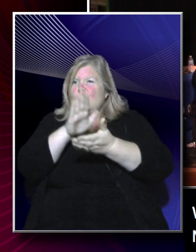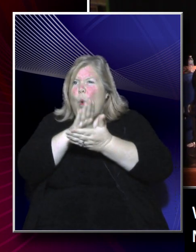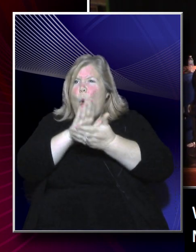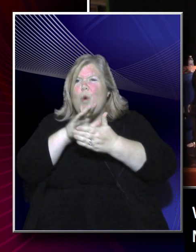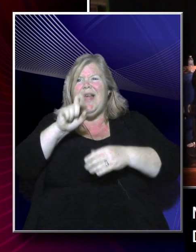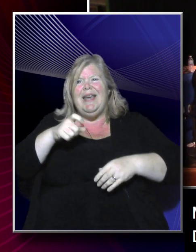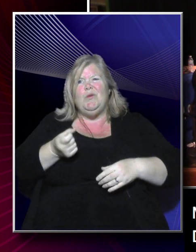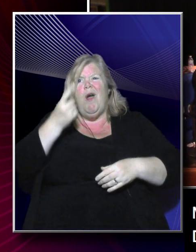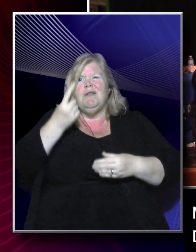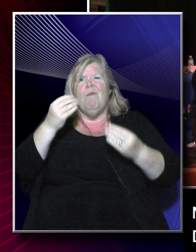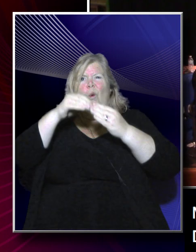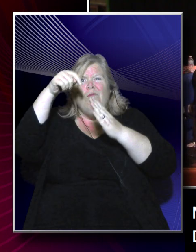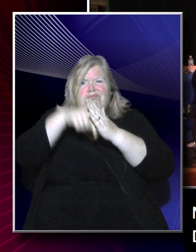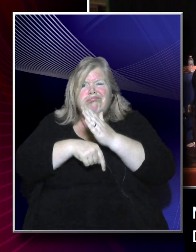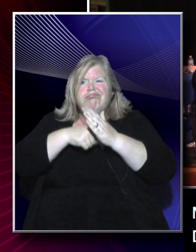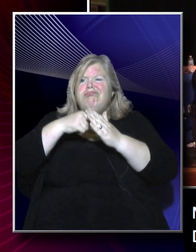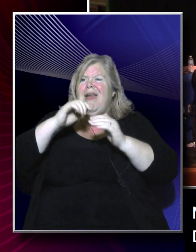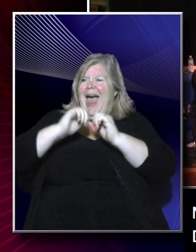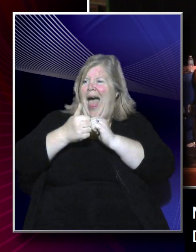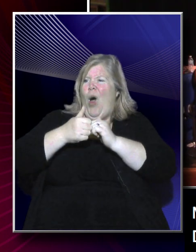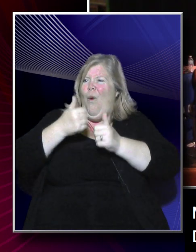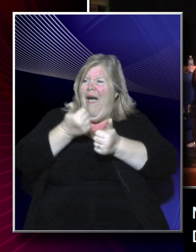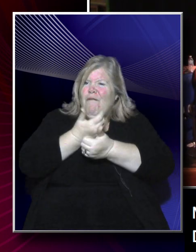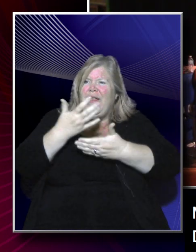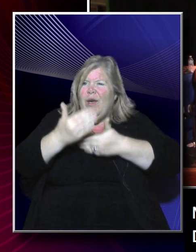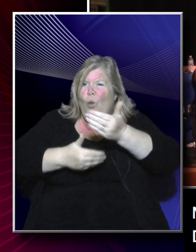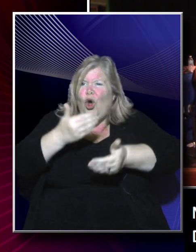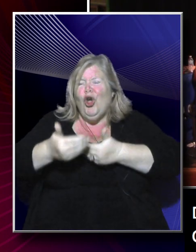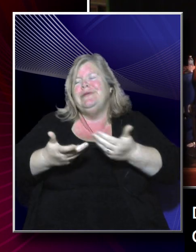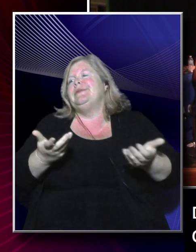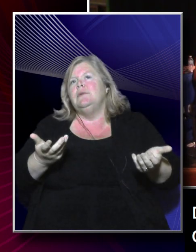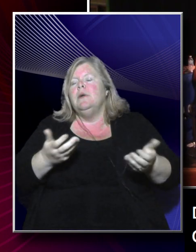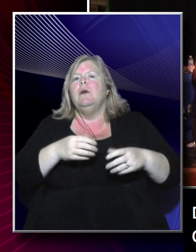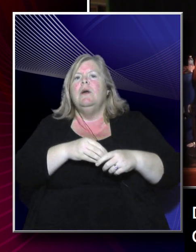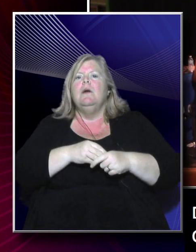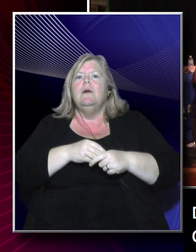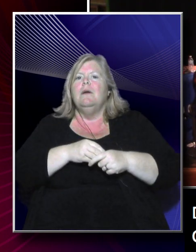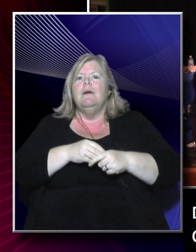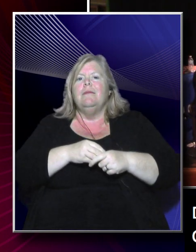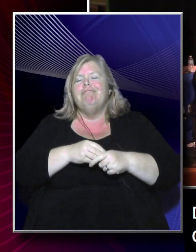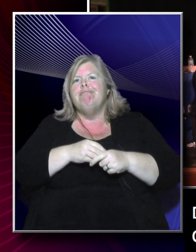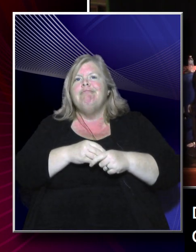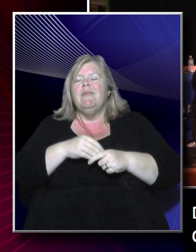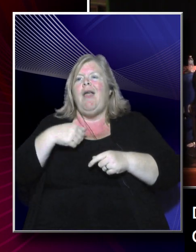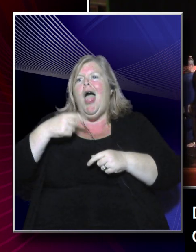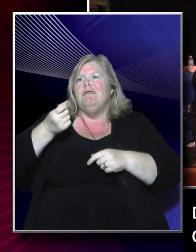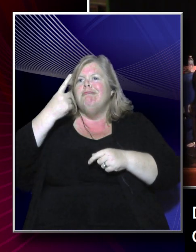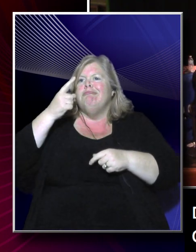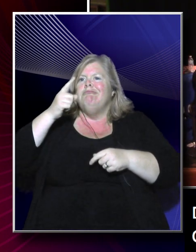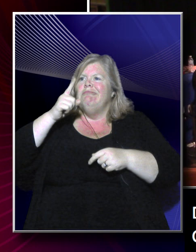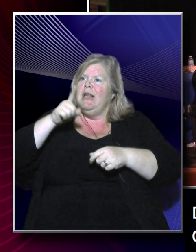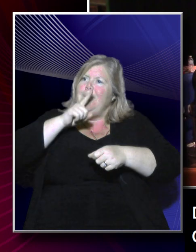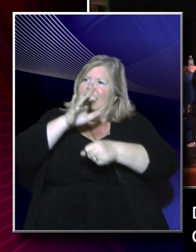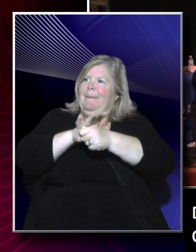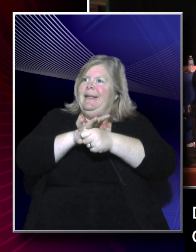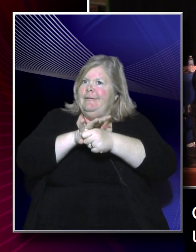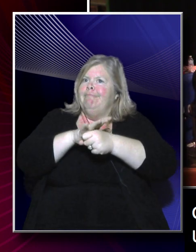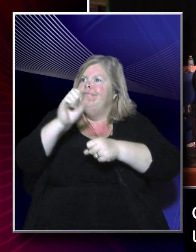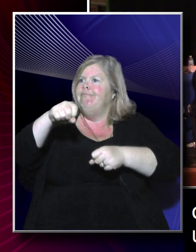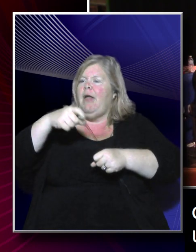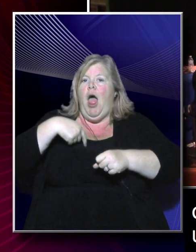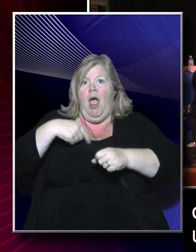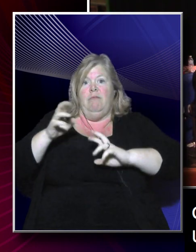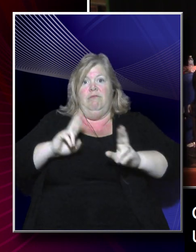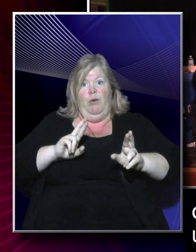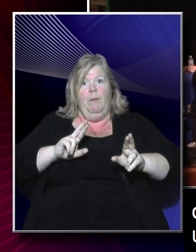is and how it works. You can't just kind of go by and skim the top. I understand that commitment. I'm prepared